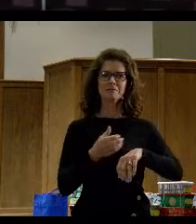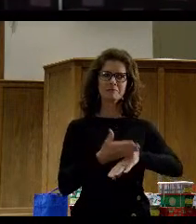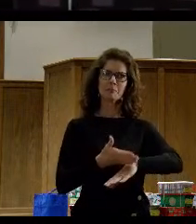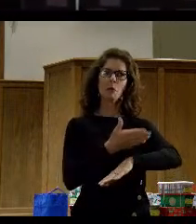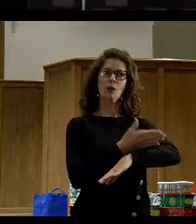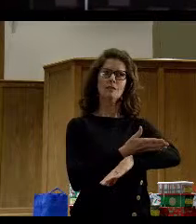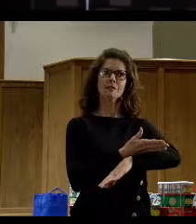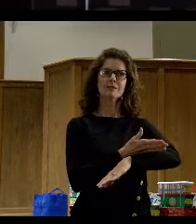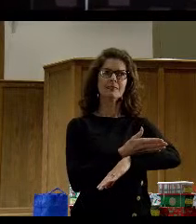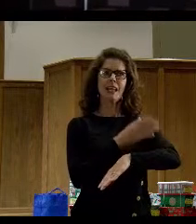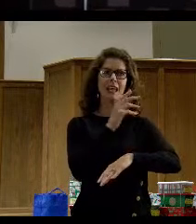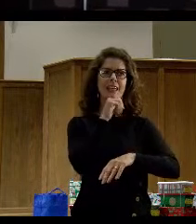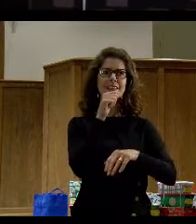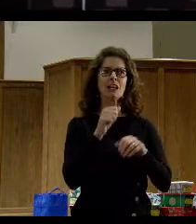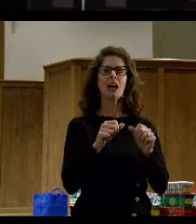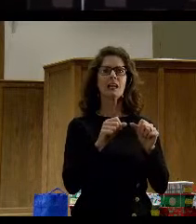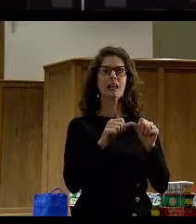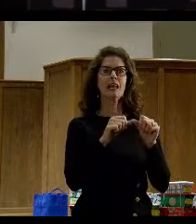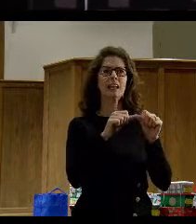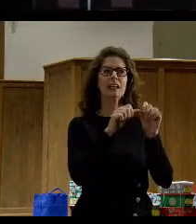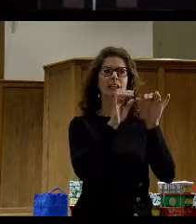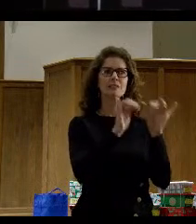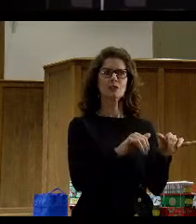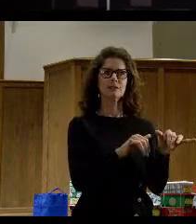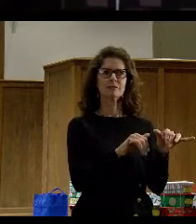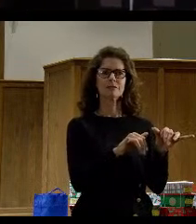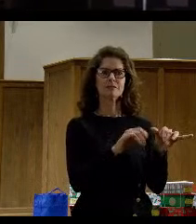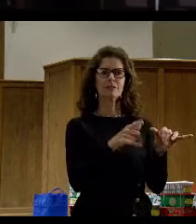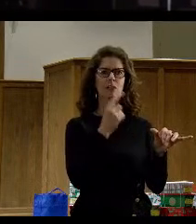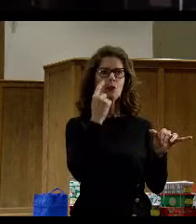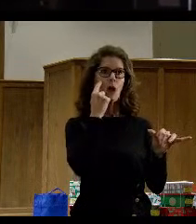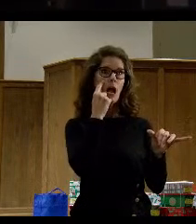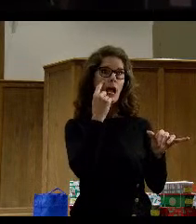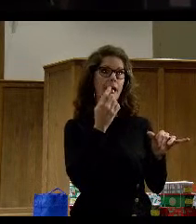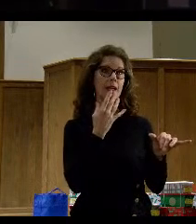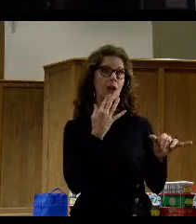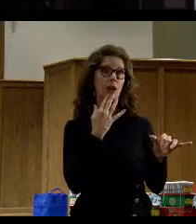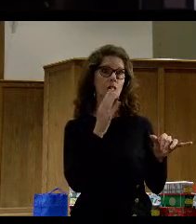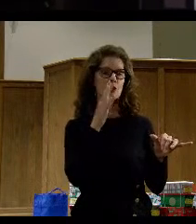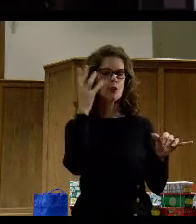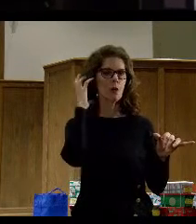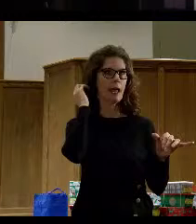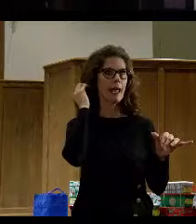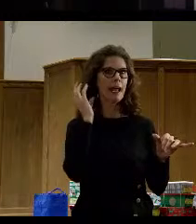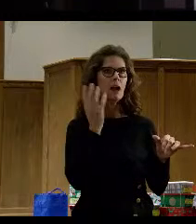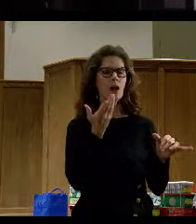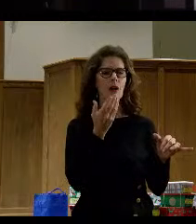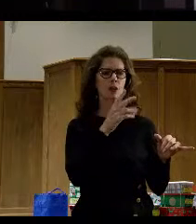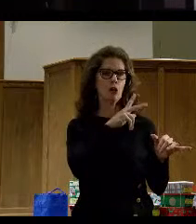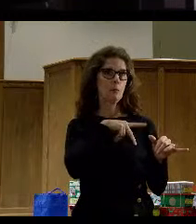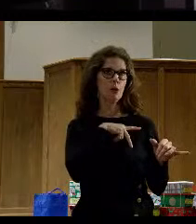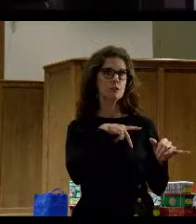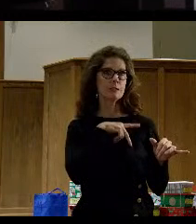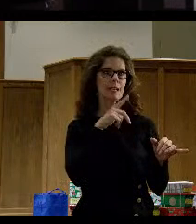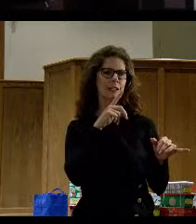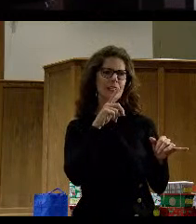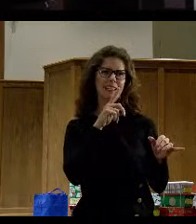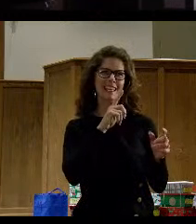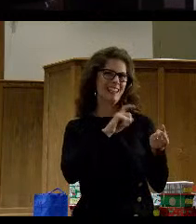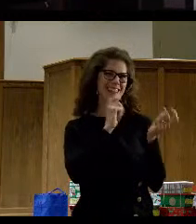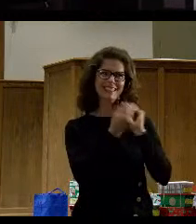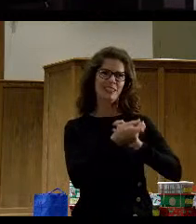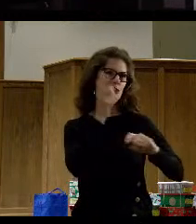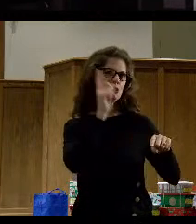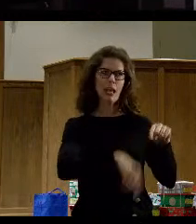fixed. Like, your eye color, your hair color, certain parts about your personality, they're not going to change even if you try to change